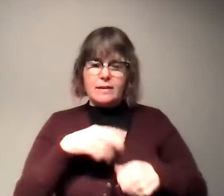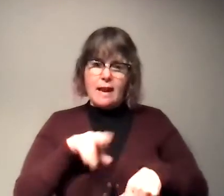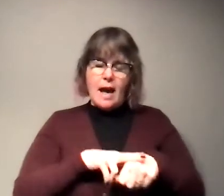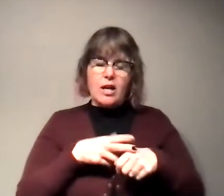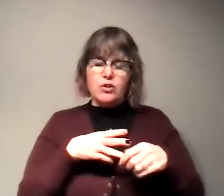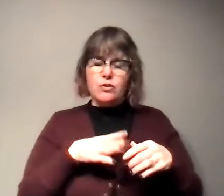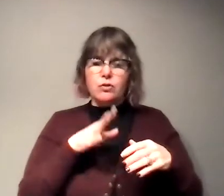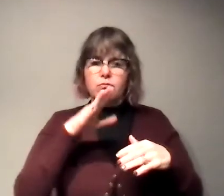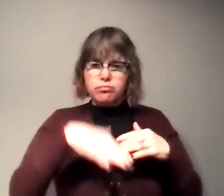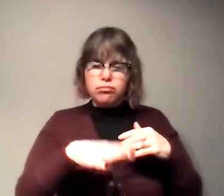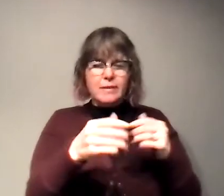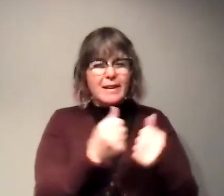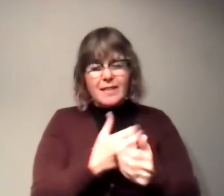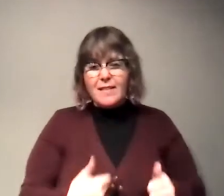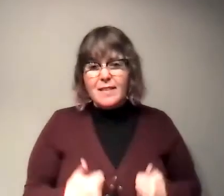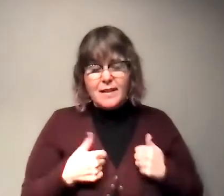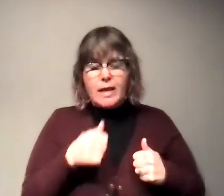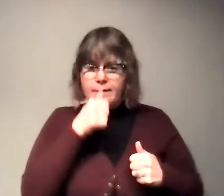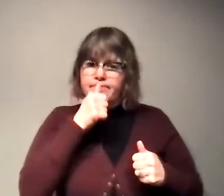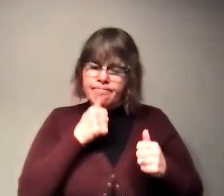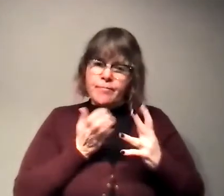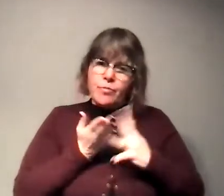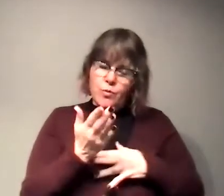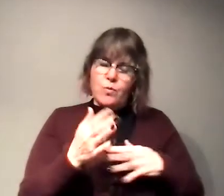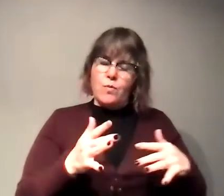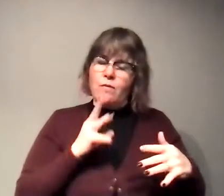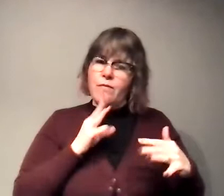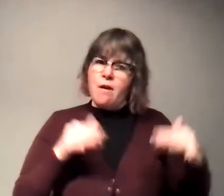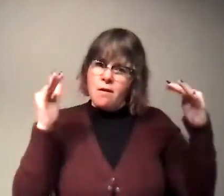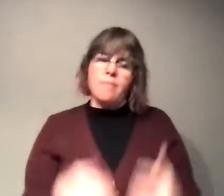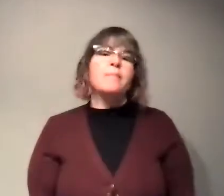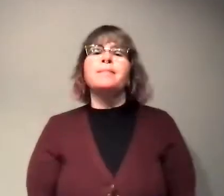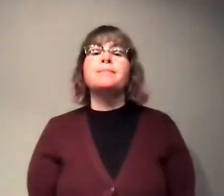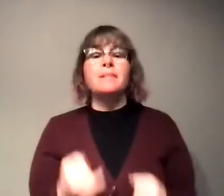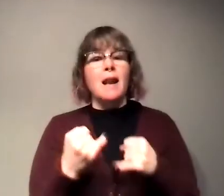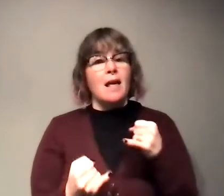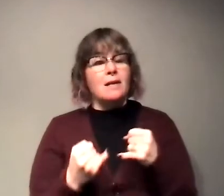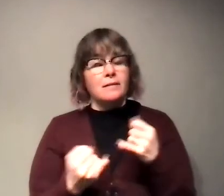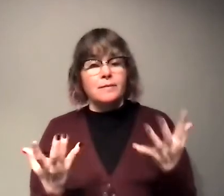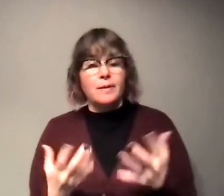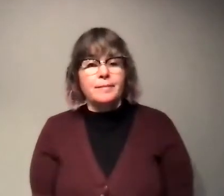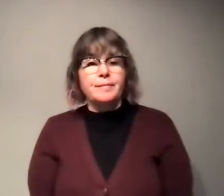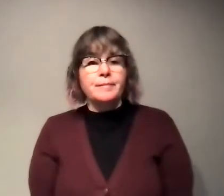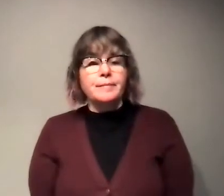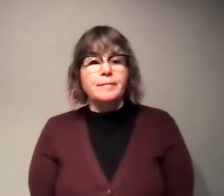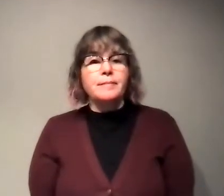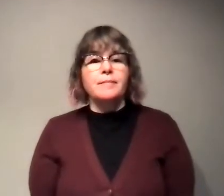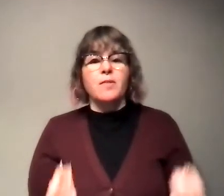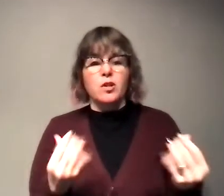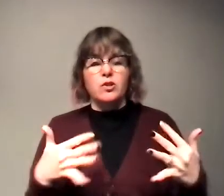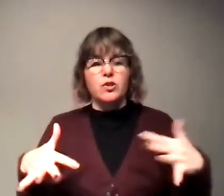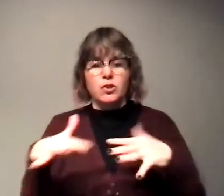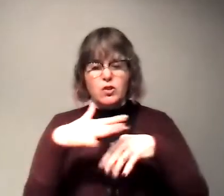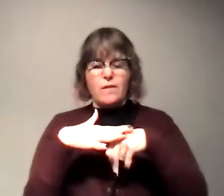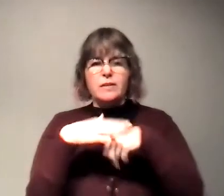so anything that lives there needs to be able to survive the flood. And the one last thing they do is they make the surface rougher. So